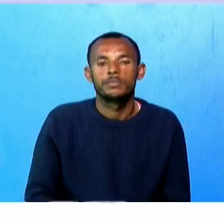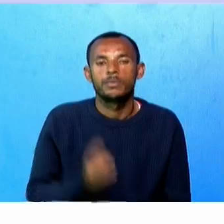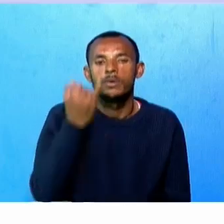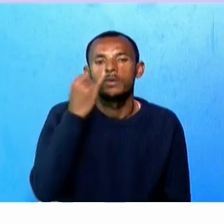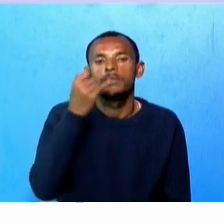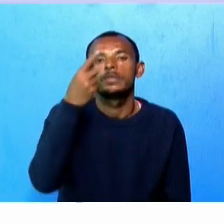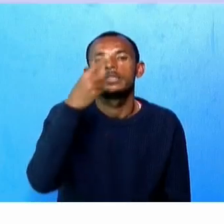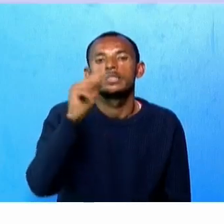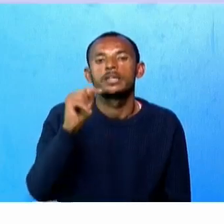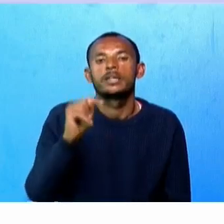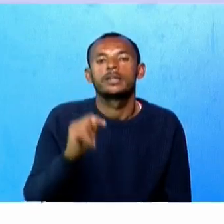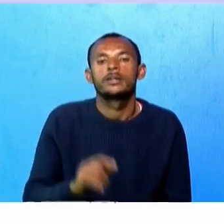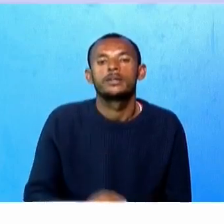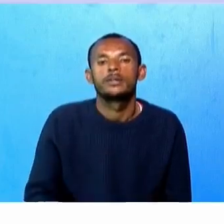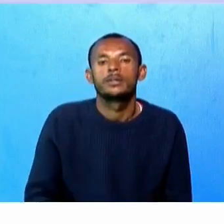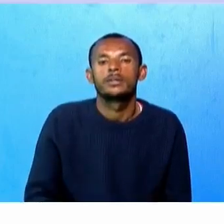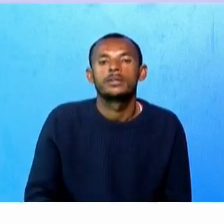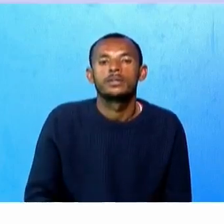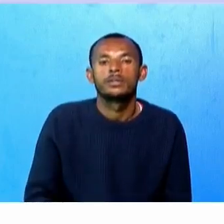the